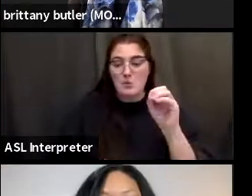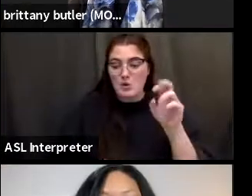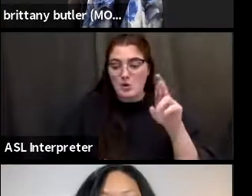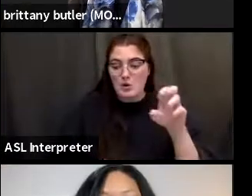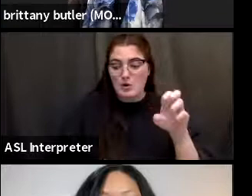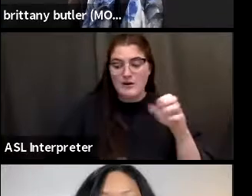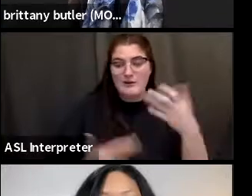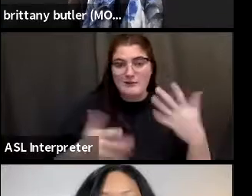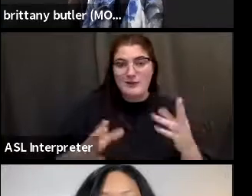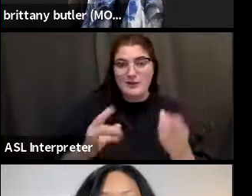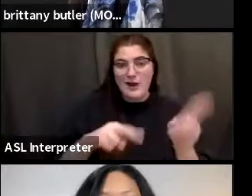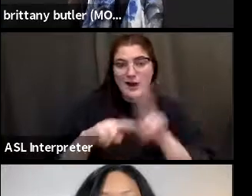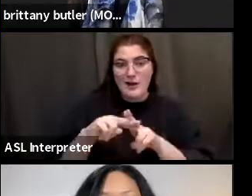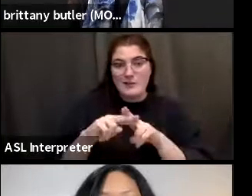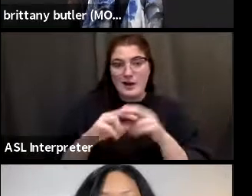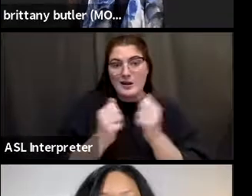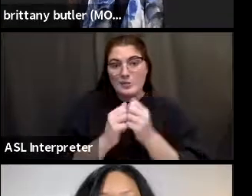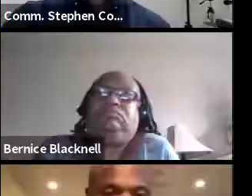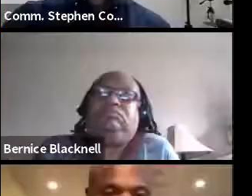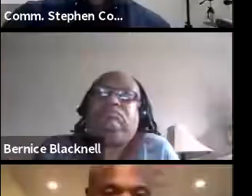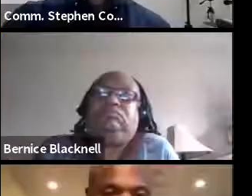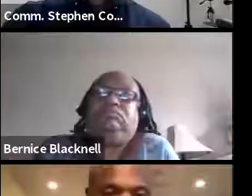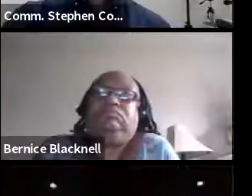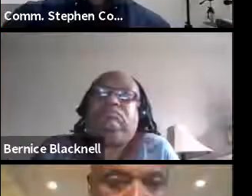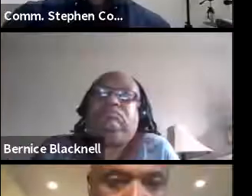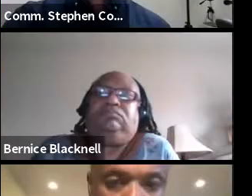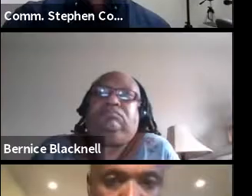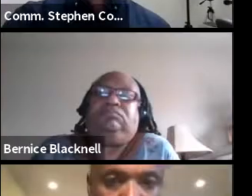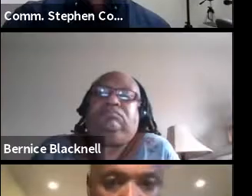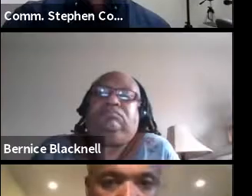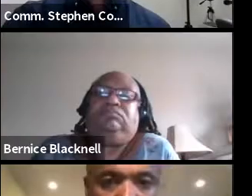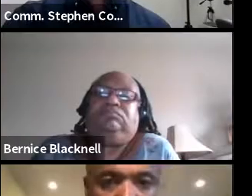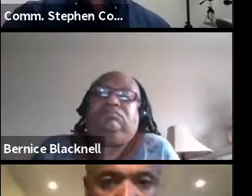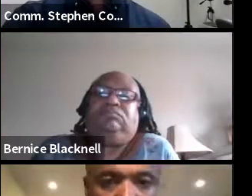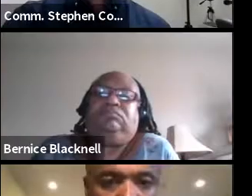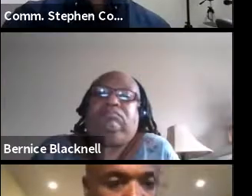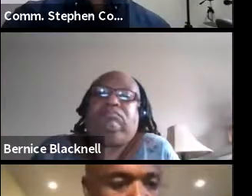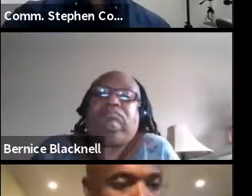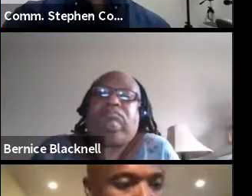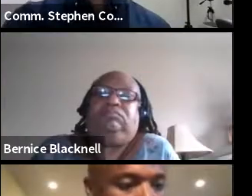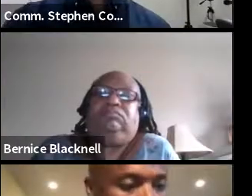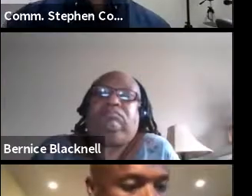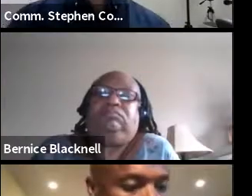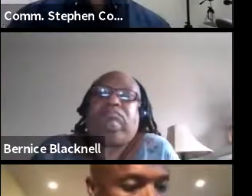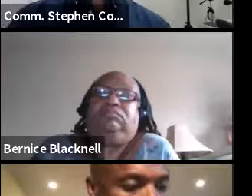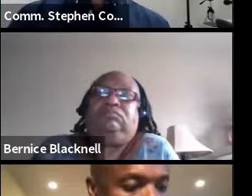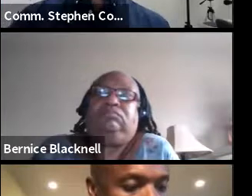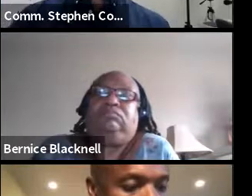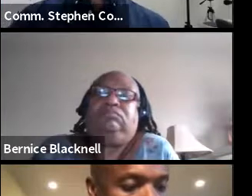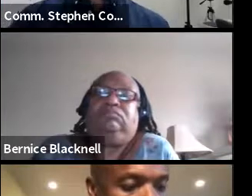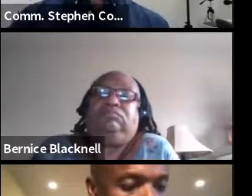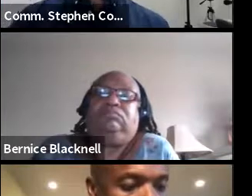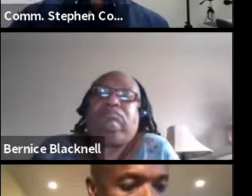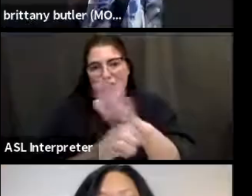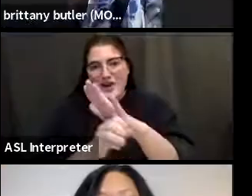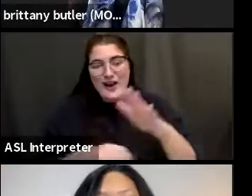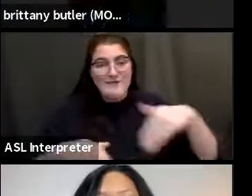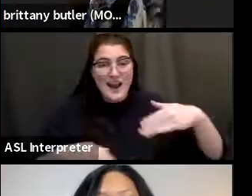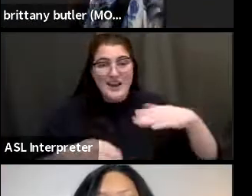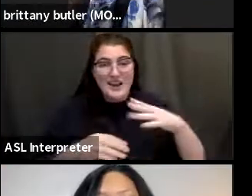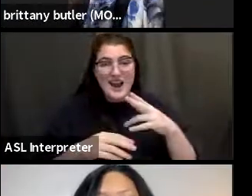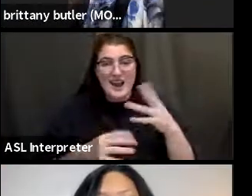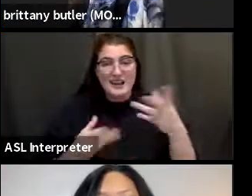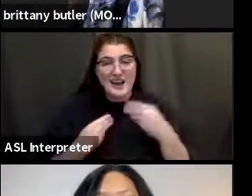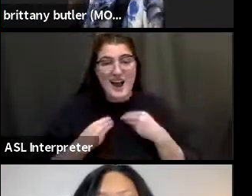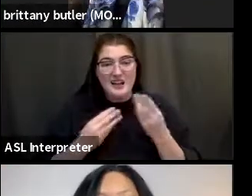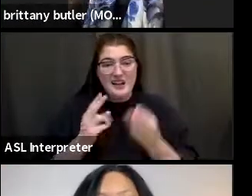updated with respect to all of the constituent requests in that area. I've not received an update